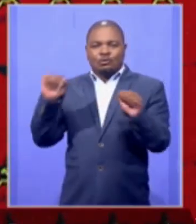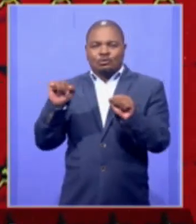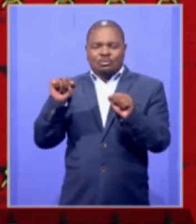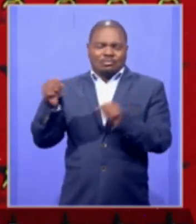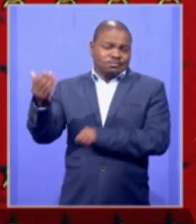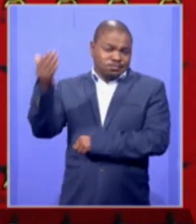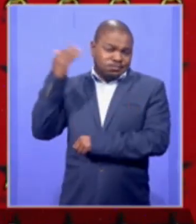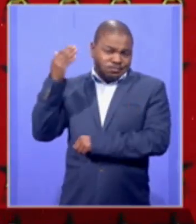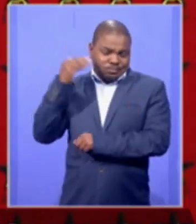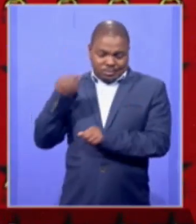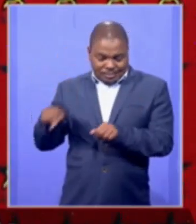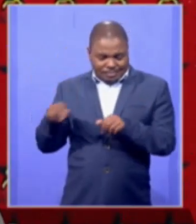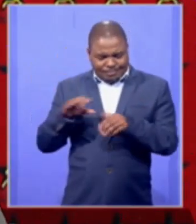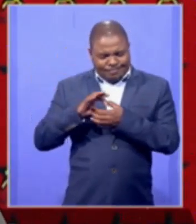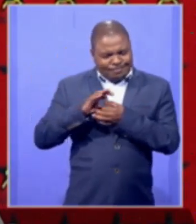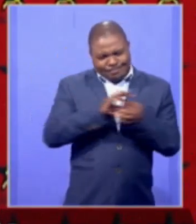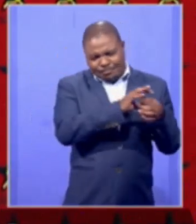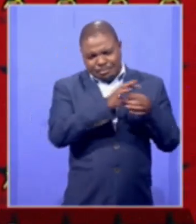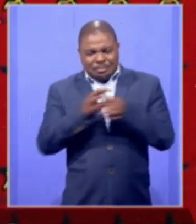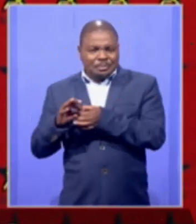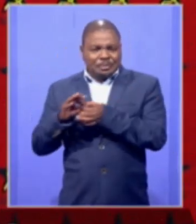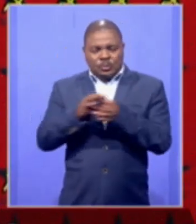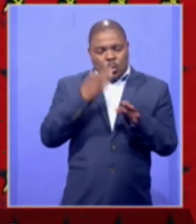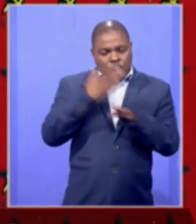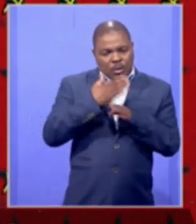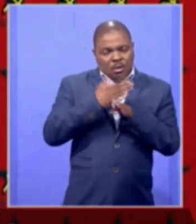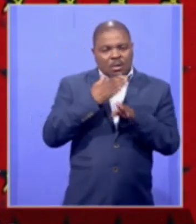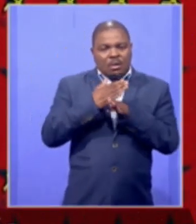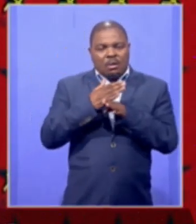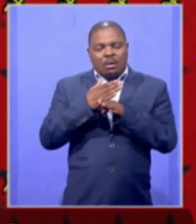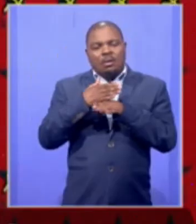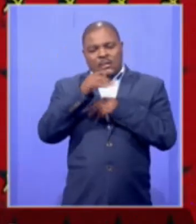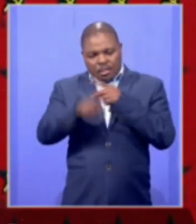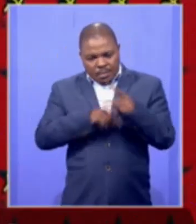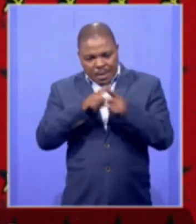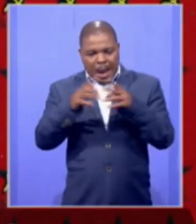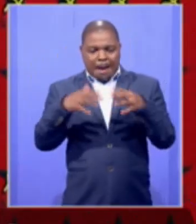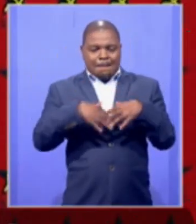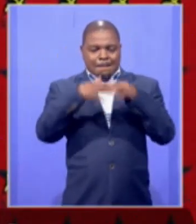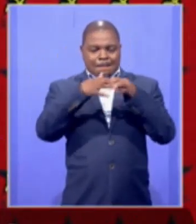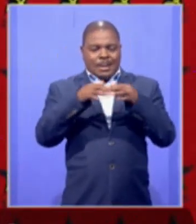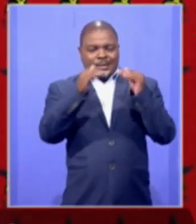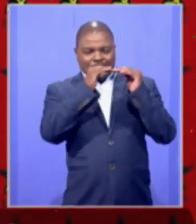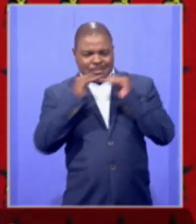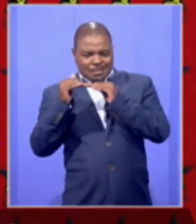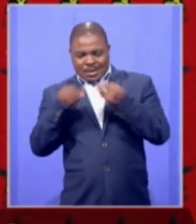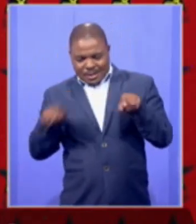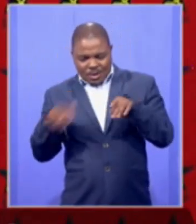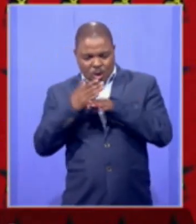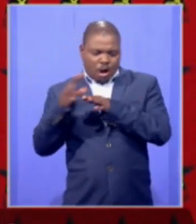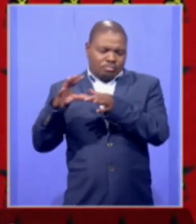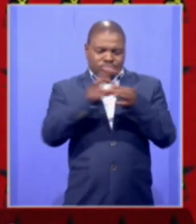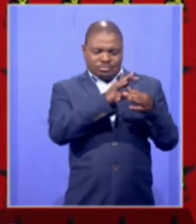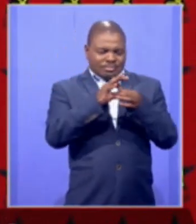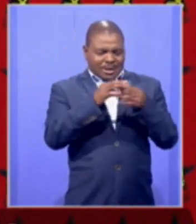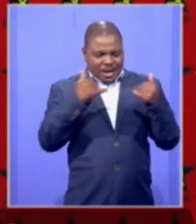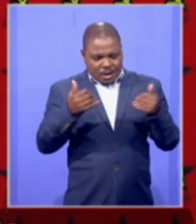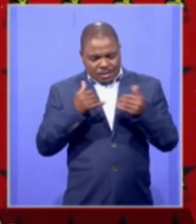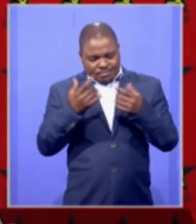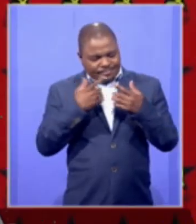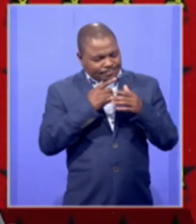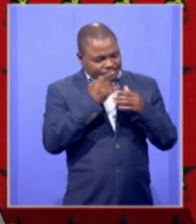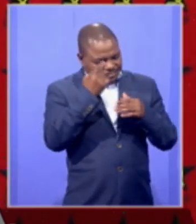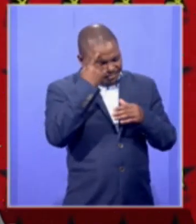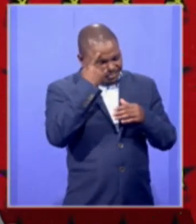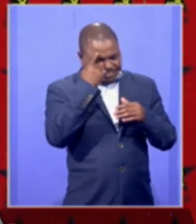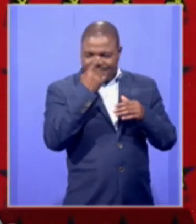mengwageng e fetileng ba bereka mmogo under democracy go itlhela ga jana mme mokgatlho o decide gore o tsetsela yengwe